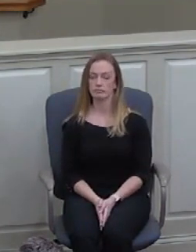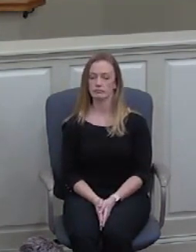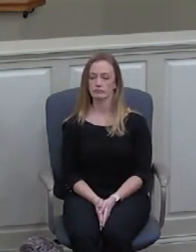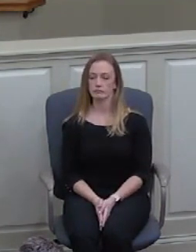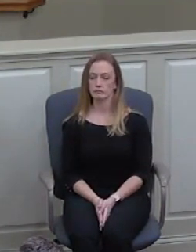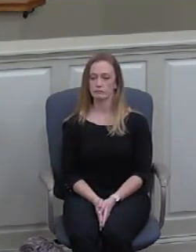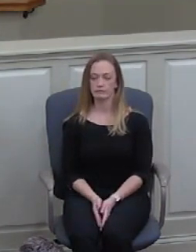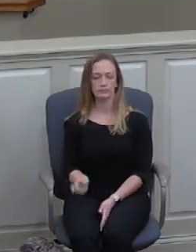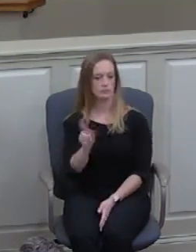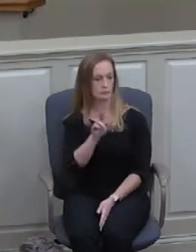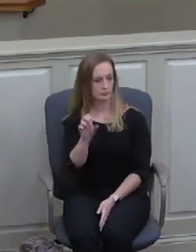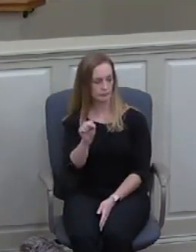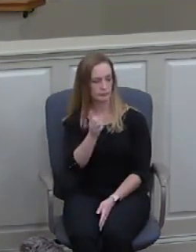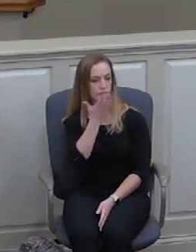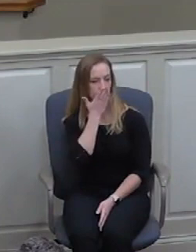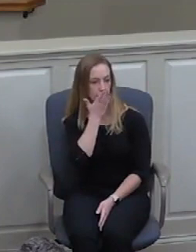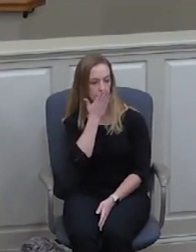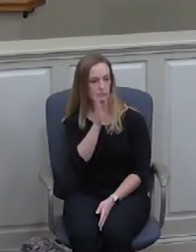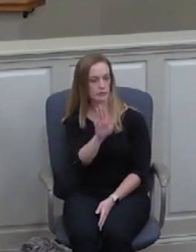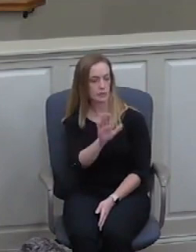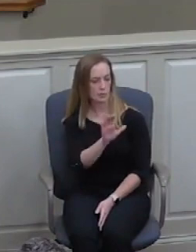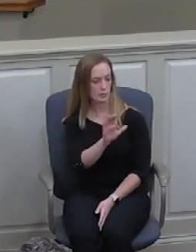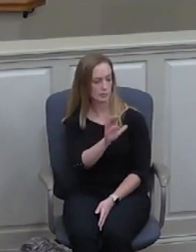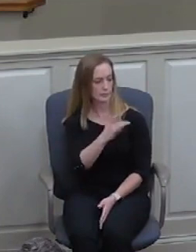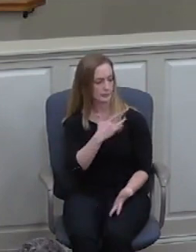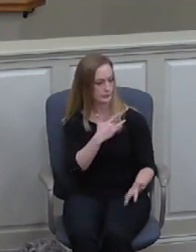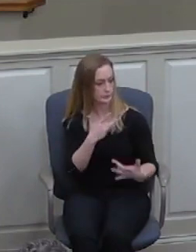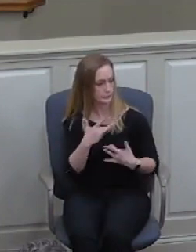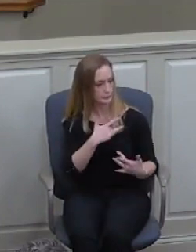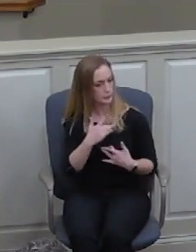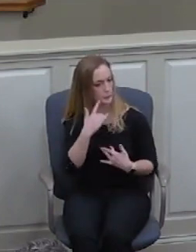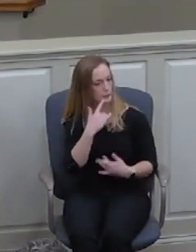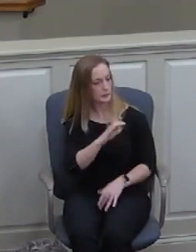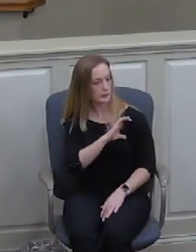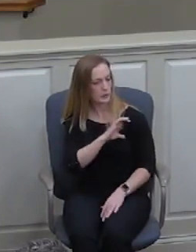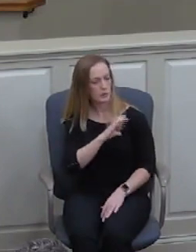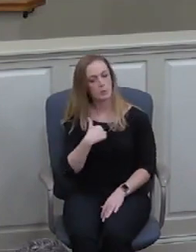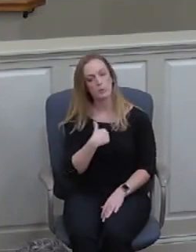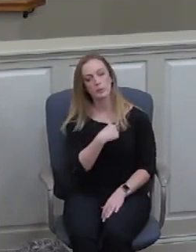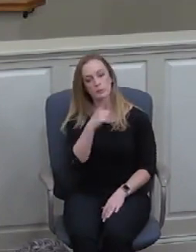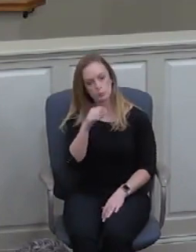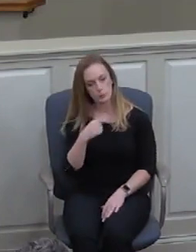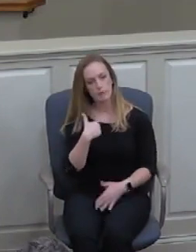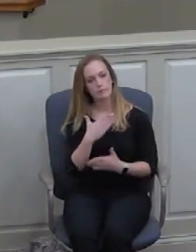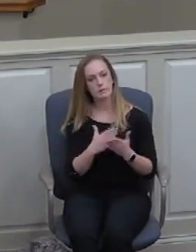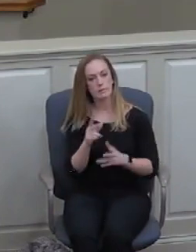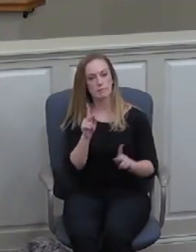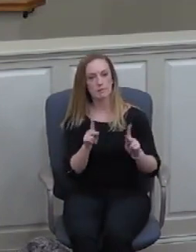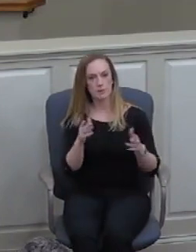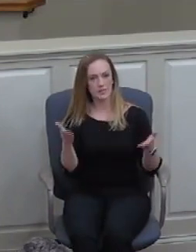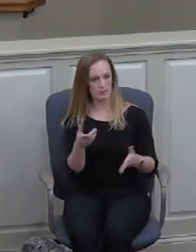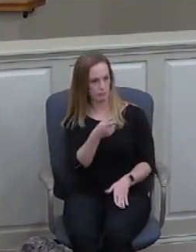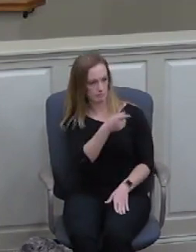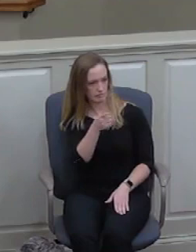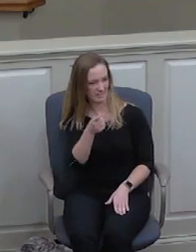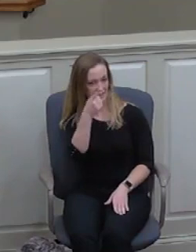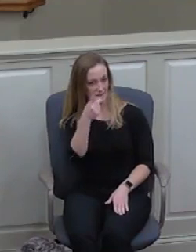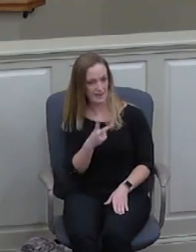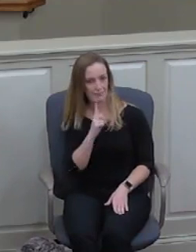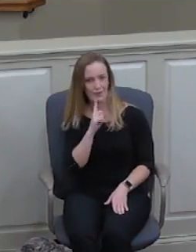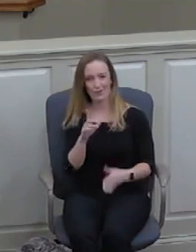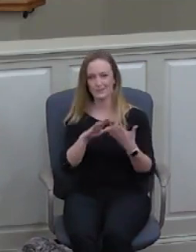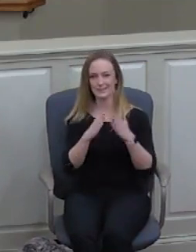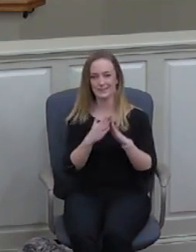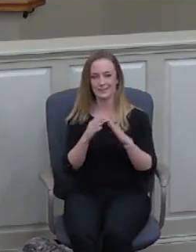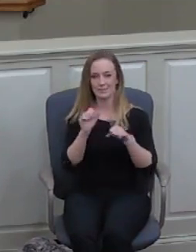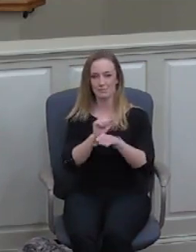I appreciate your concern, Commissioner Caudell, and we do have some folks in attendance today, half of them being city employees, but